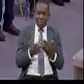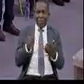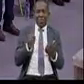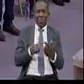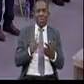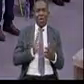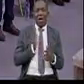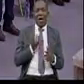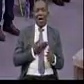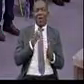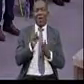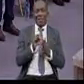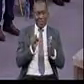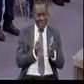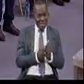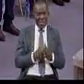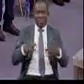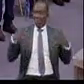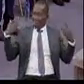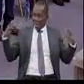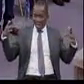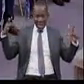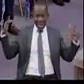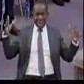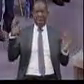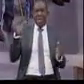Somebody shout hallelujah.